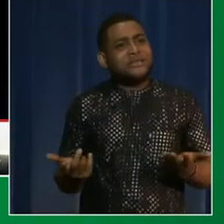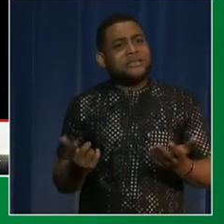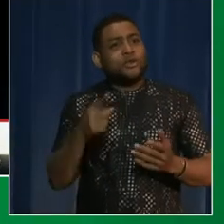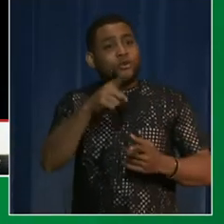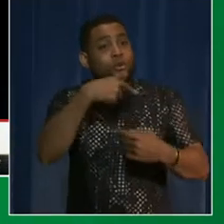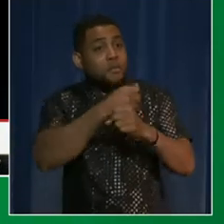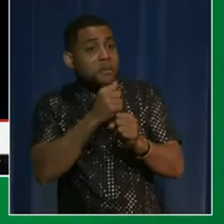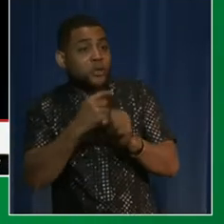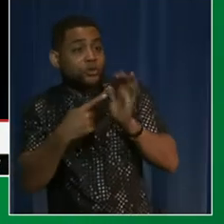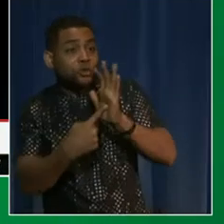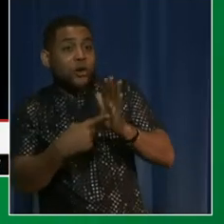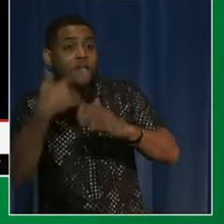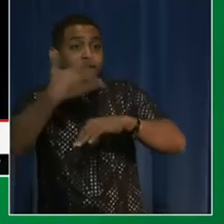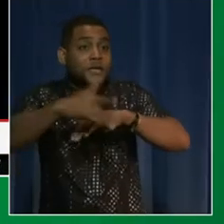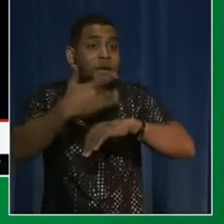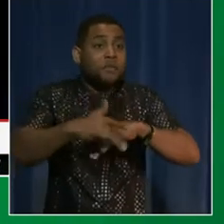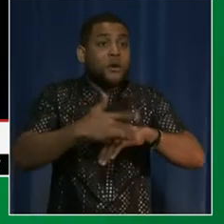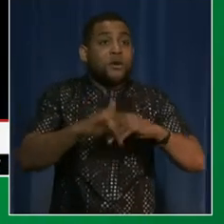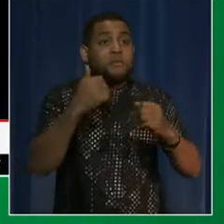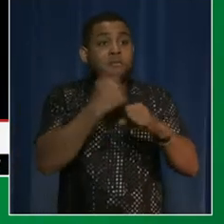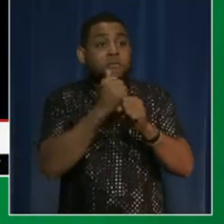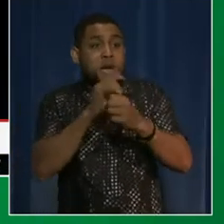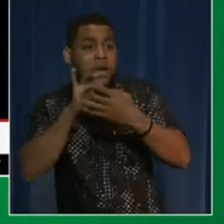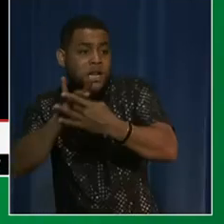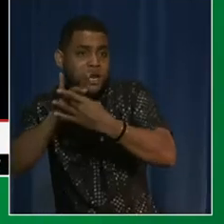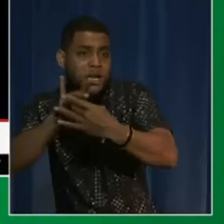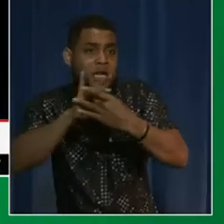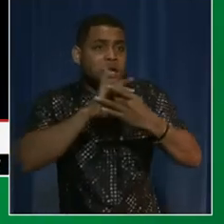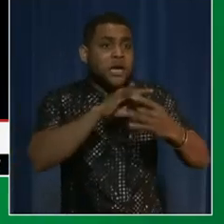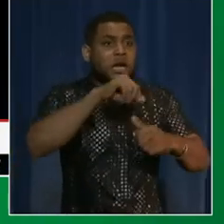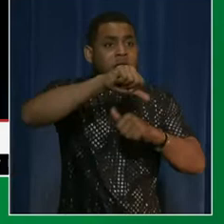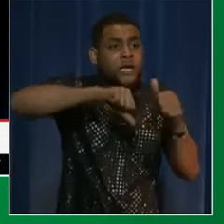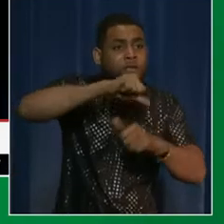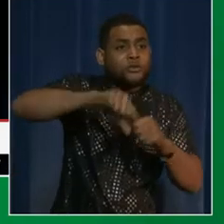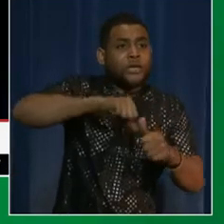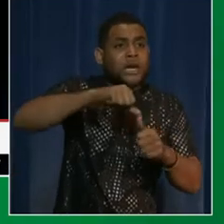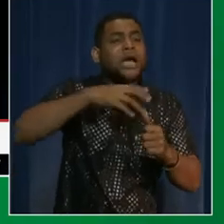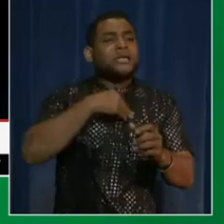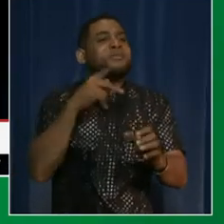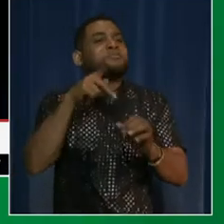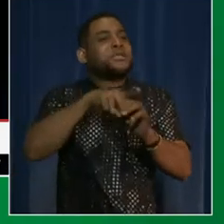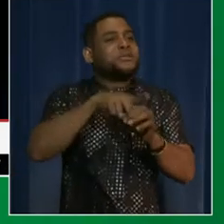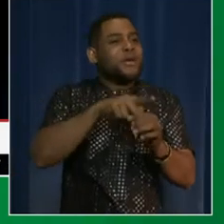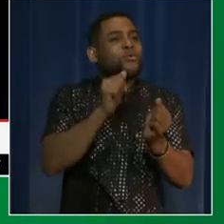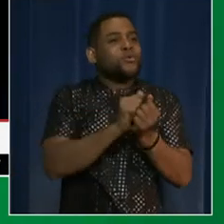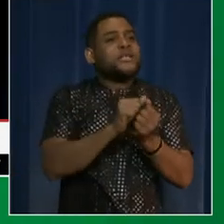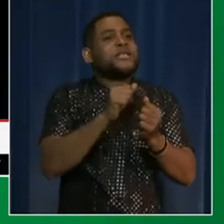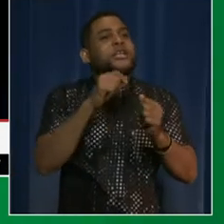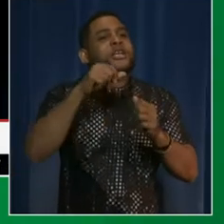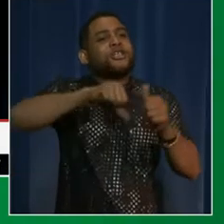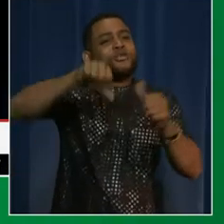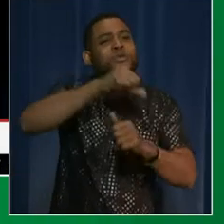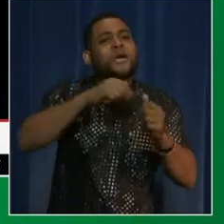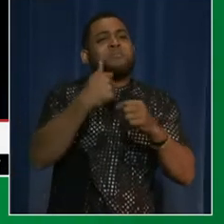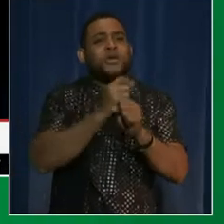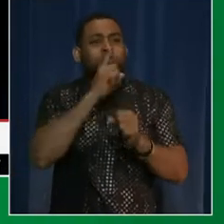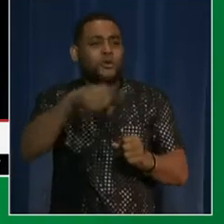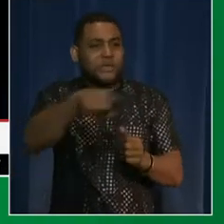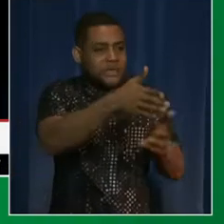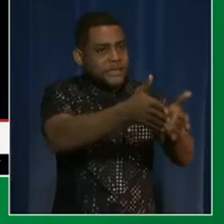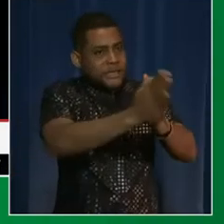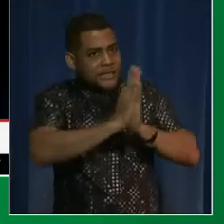each other, and you're participating actively in the solicitation process. That's one